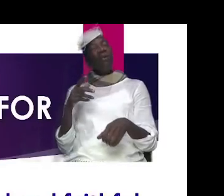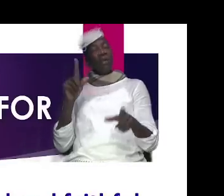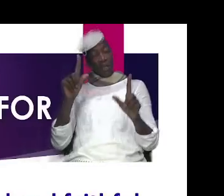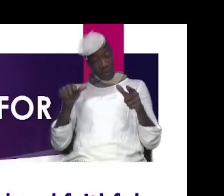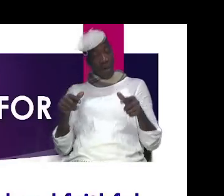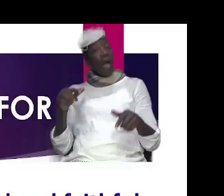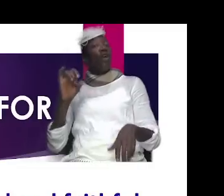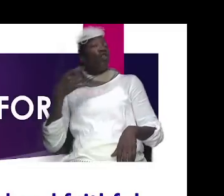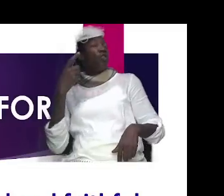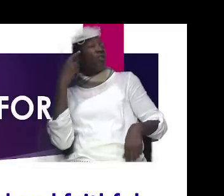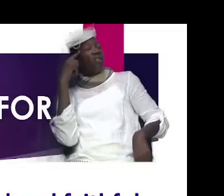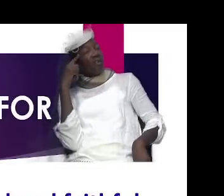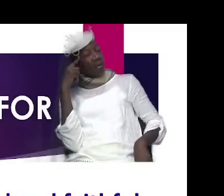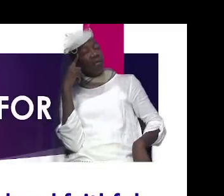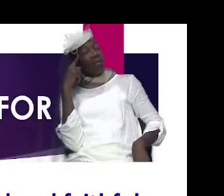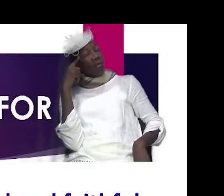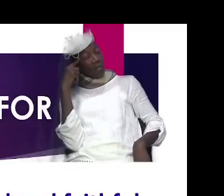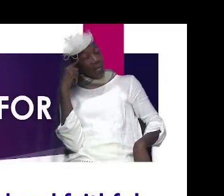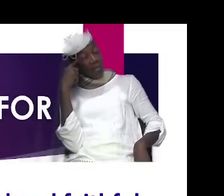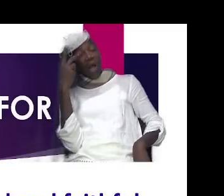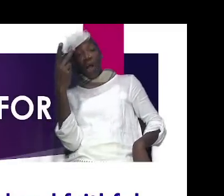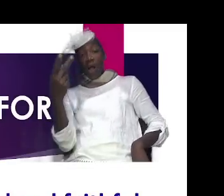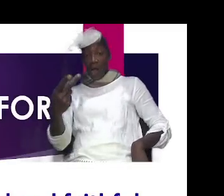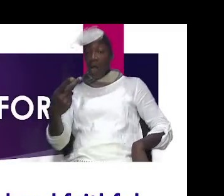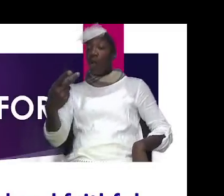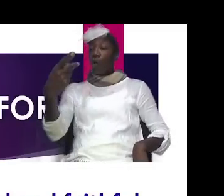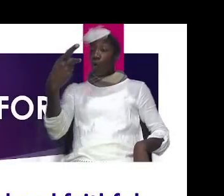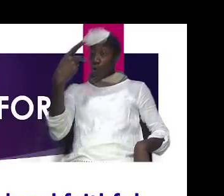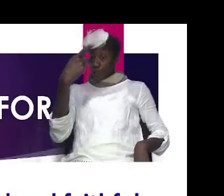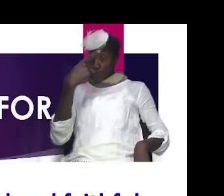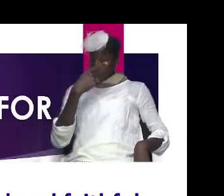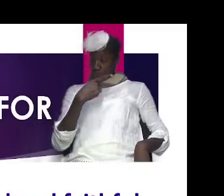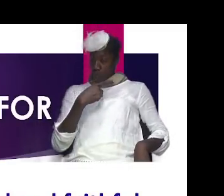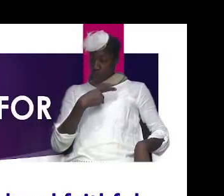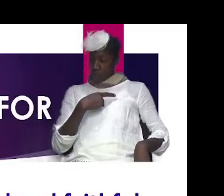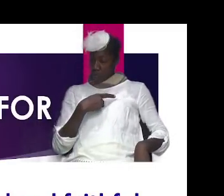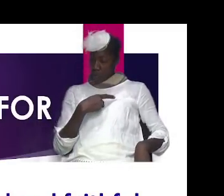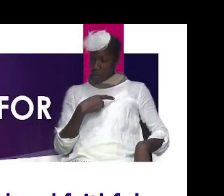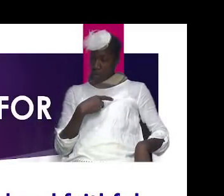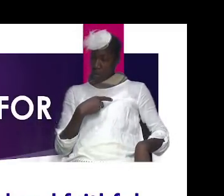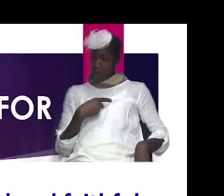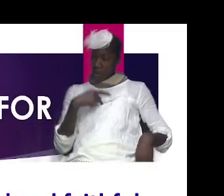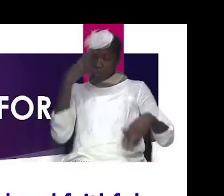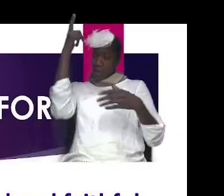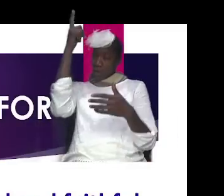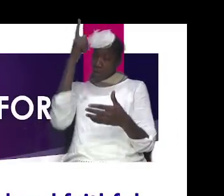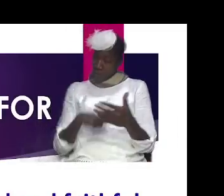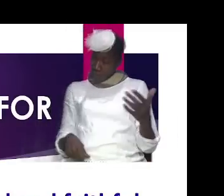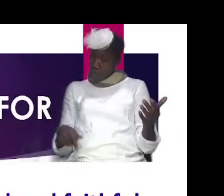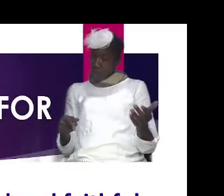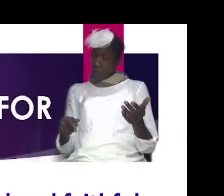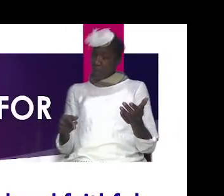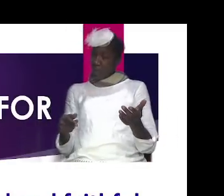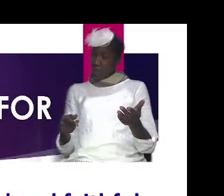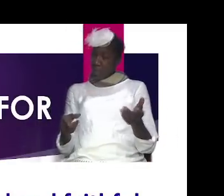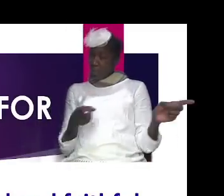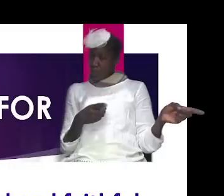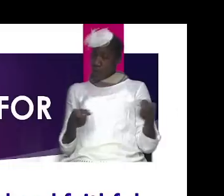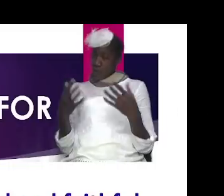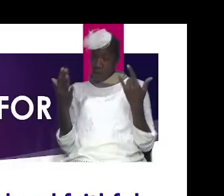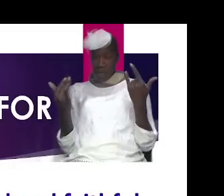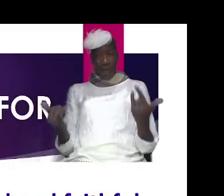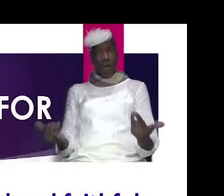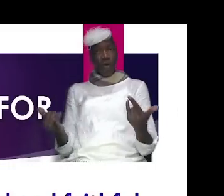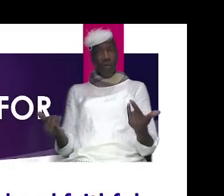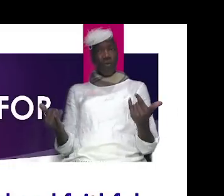now. All we need to do is to look at where we are and what we are doing right now. And we can answer ourselves. Nobody